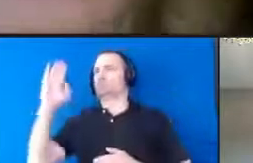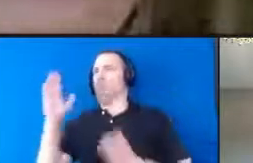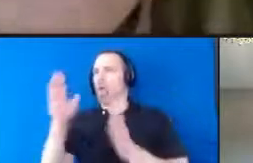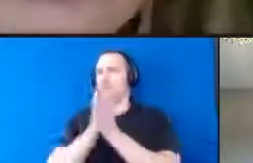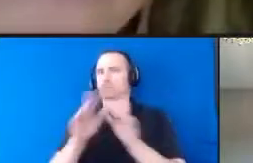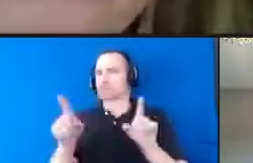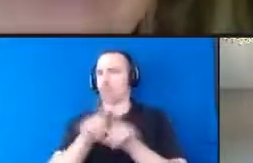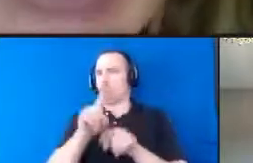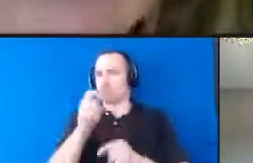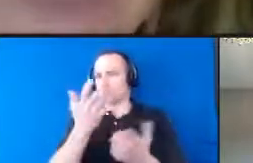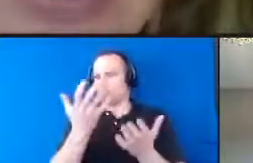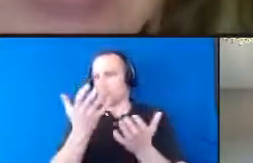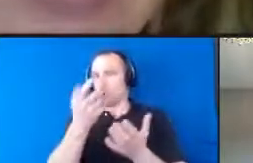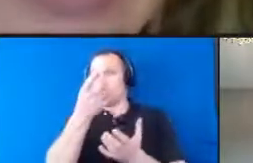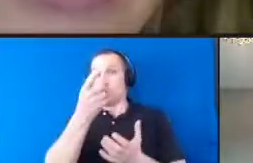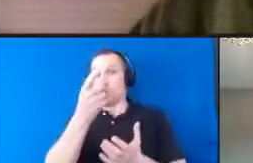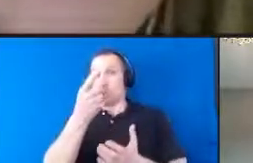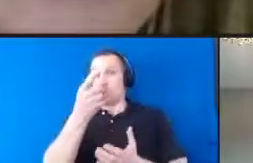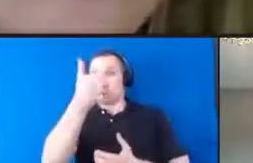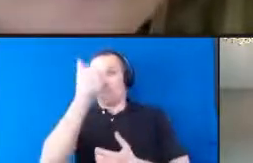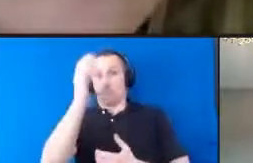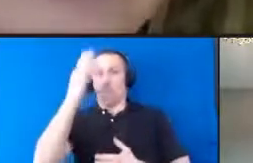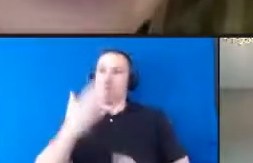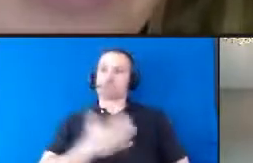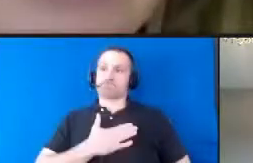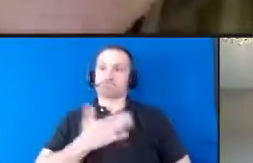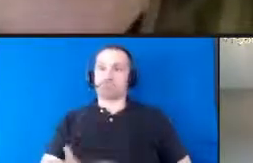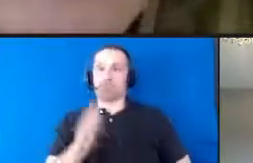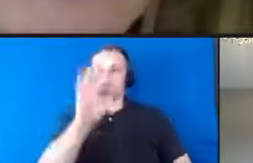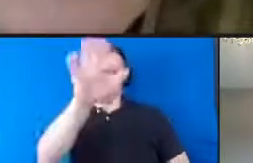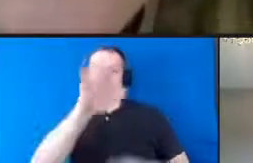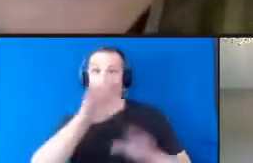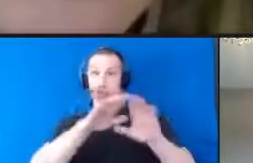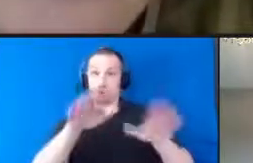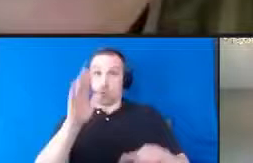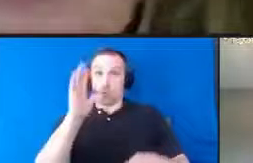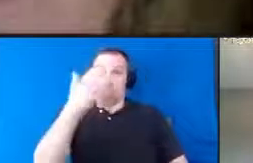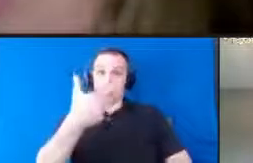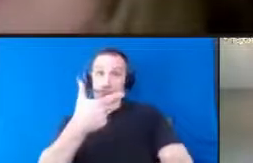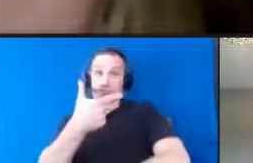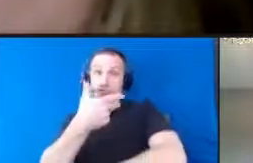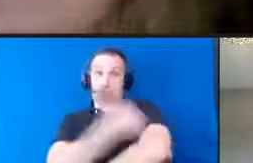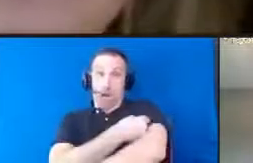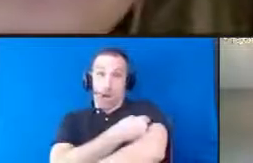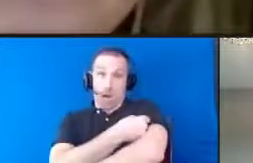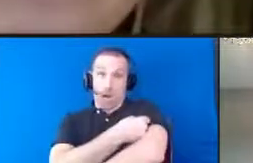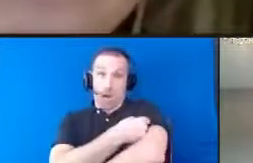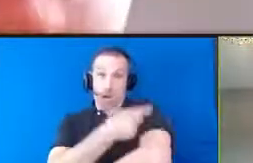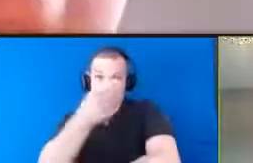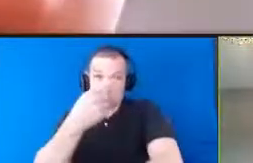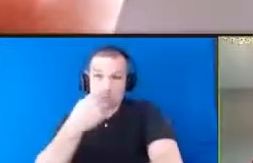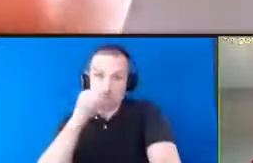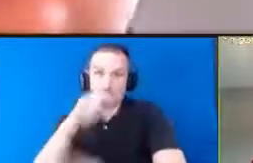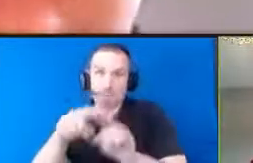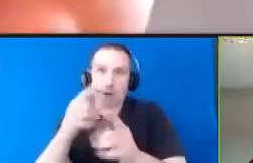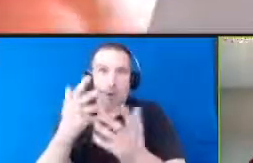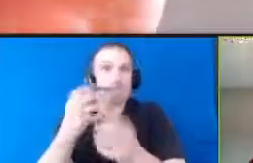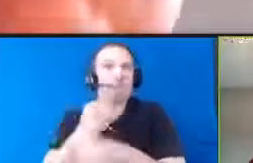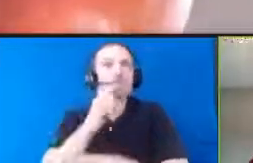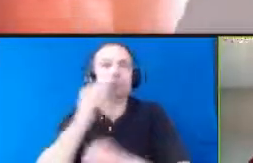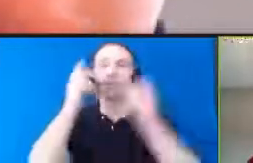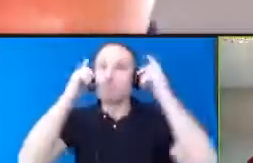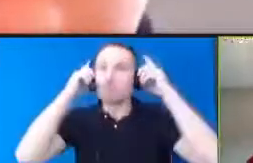would you get your own children vaccinated? And I think I heard you say yes, but could you just confirm that? Well, they have all the